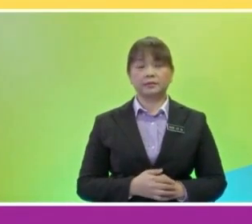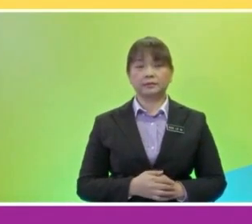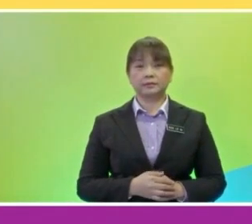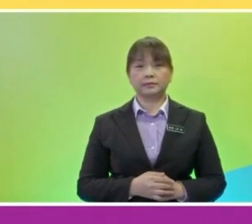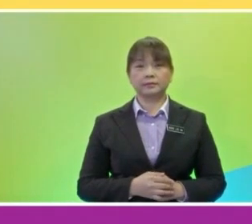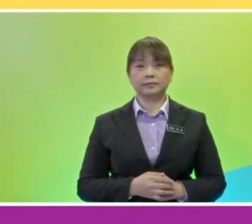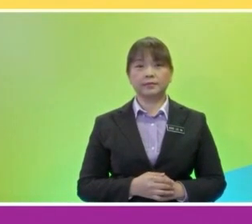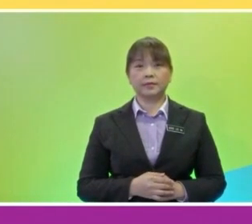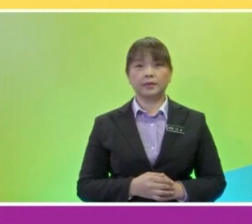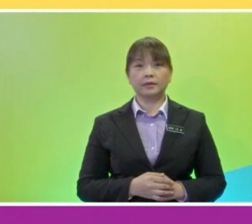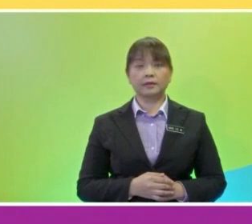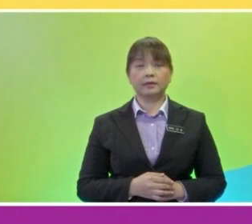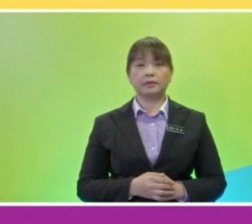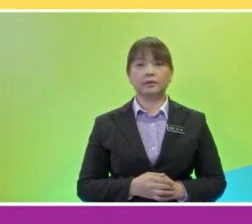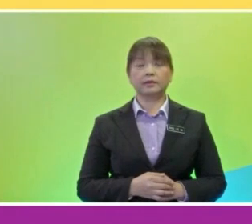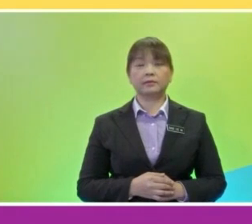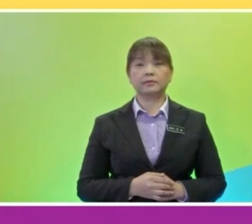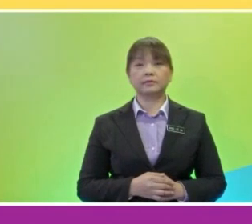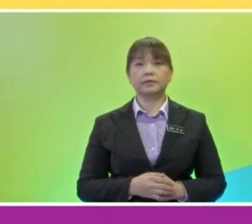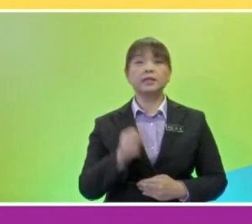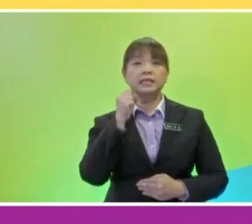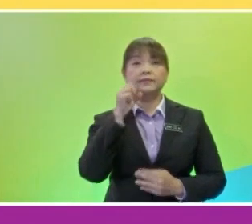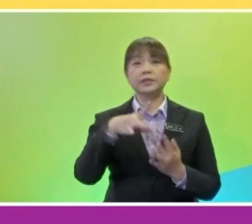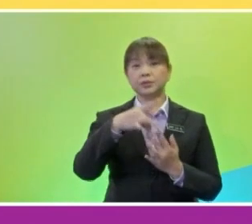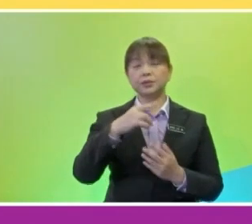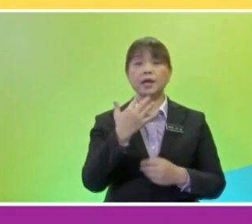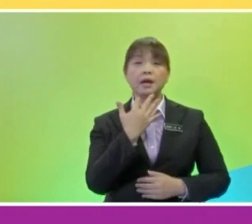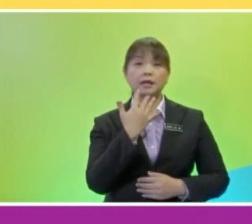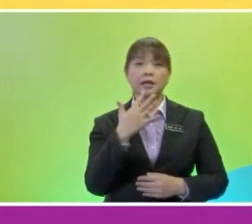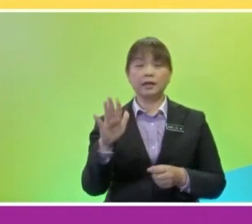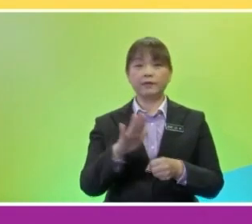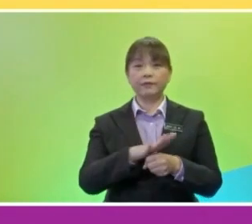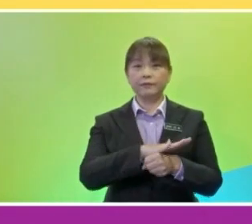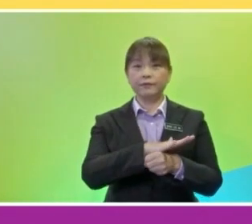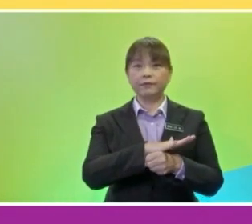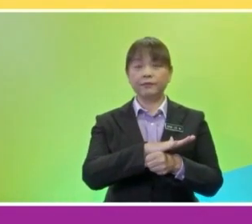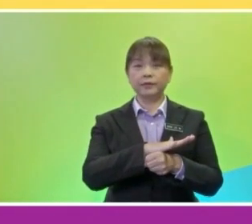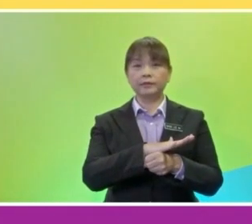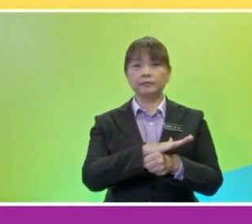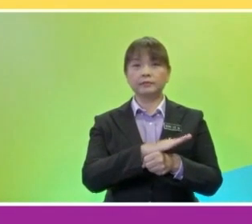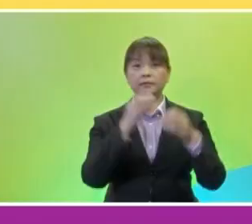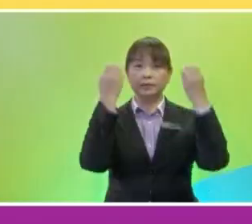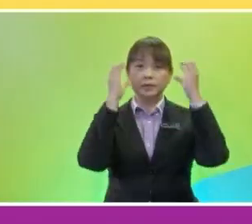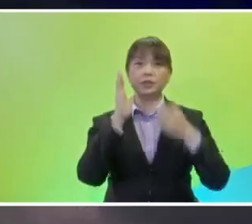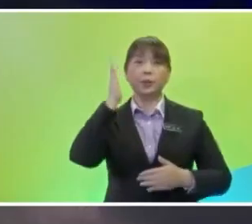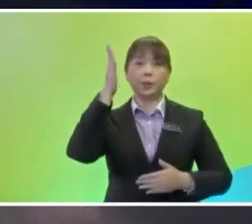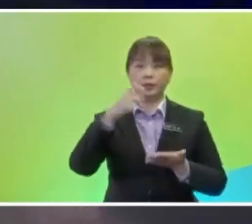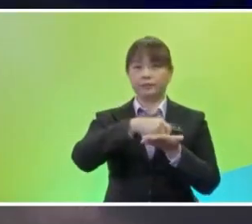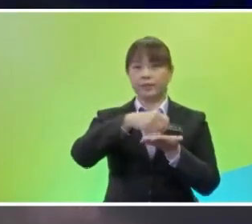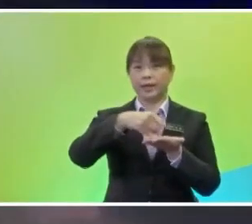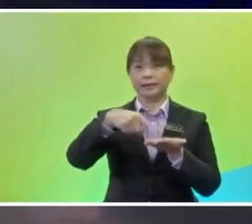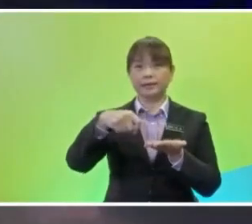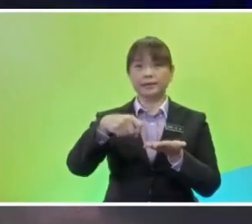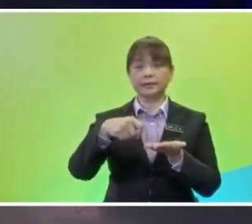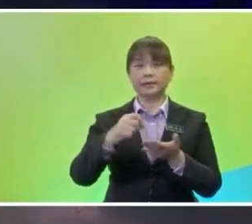see from my eyes is colorful, teacher. Colorful. Okay. Mm-hmm. So I'm going to write it down here. Okay. Colorful. Well, that's